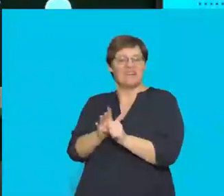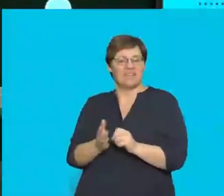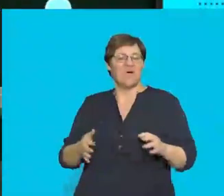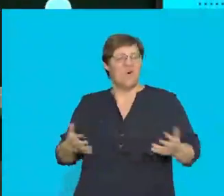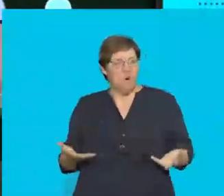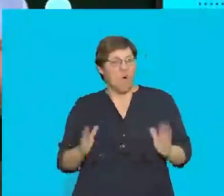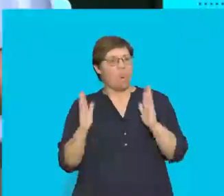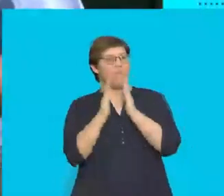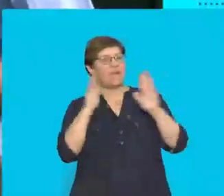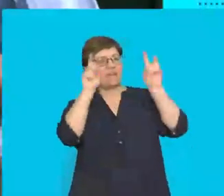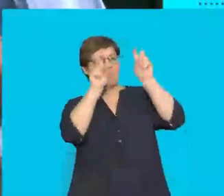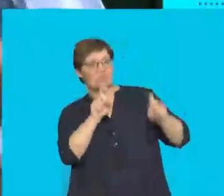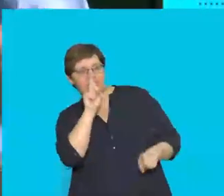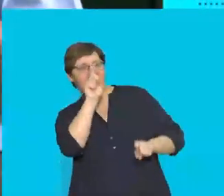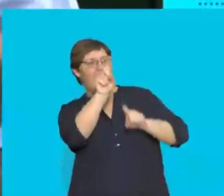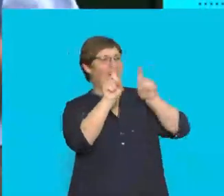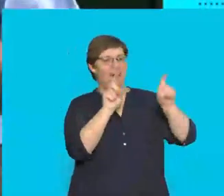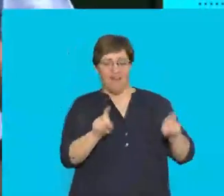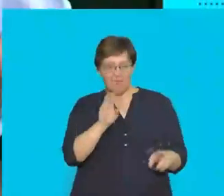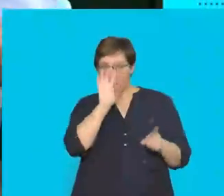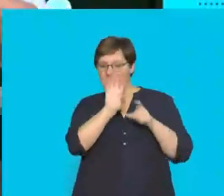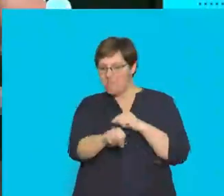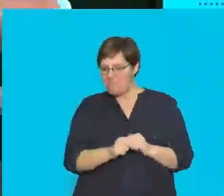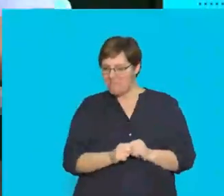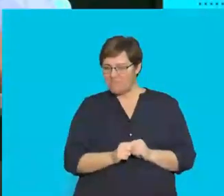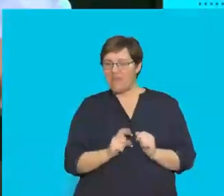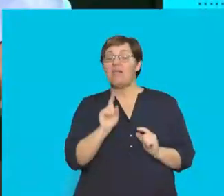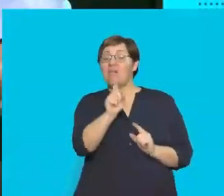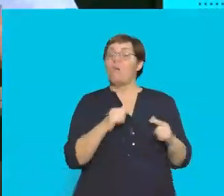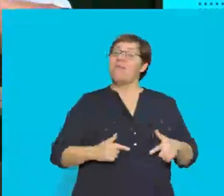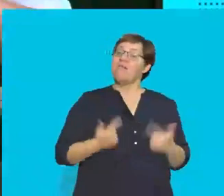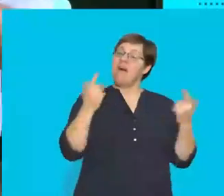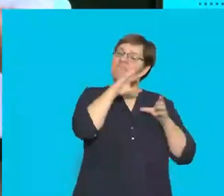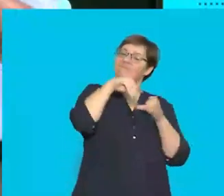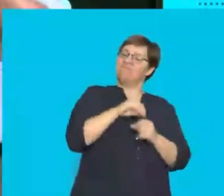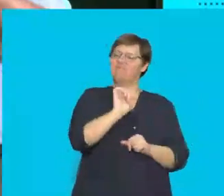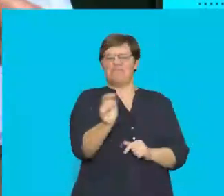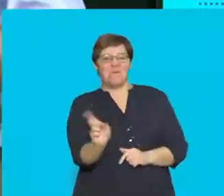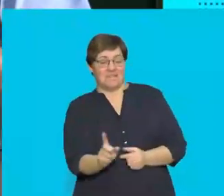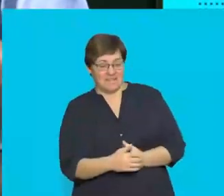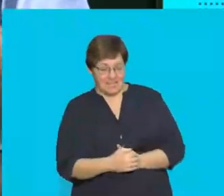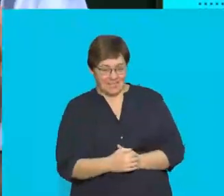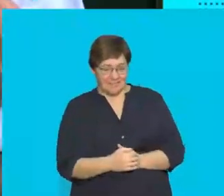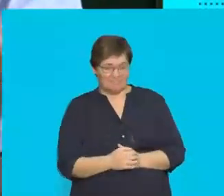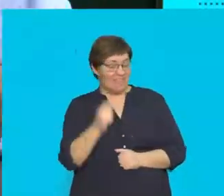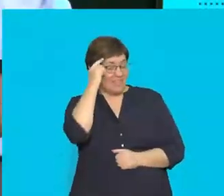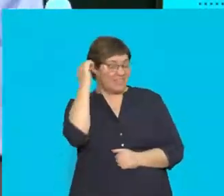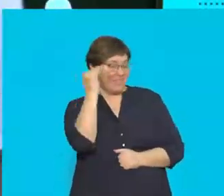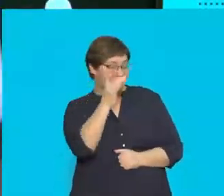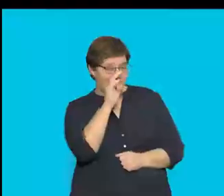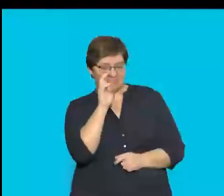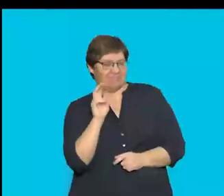principle. So look out for those. What difference does electromagnetism make to you? Well, think about it. Be on the lookout for it,